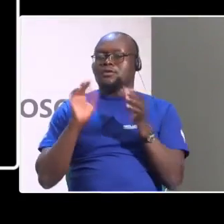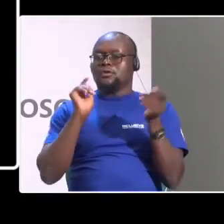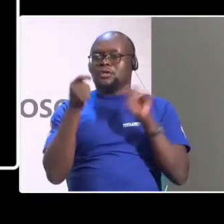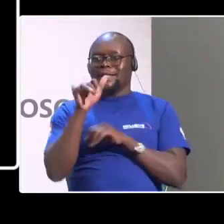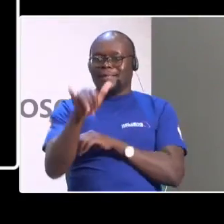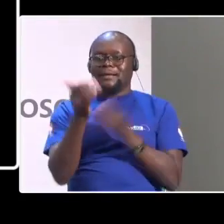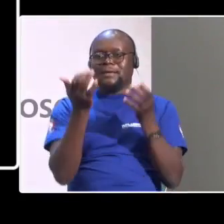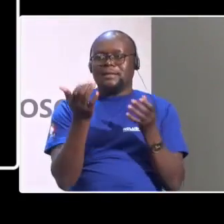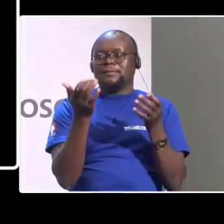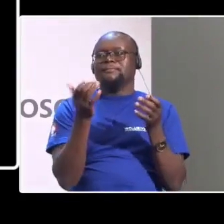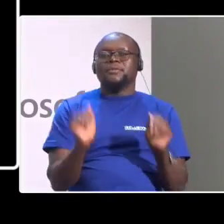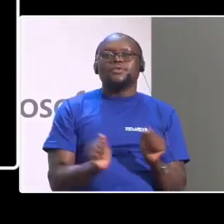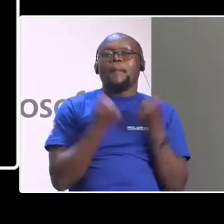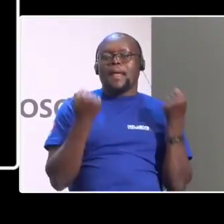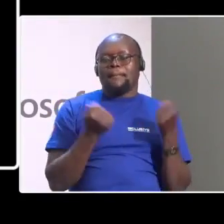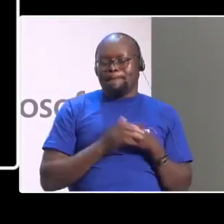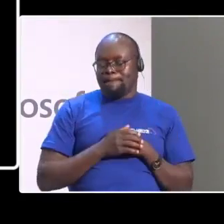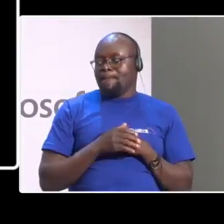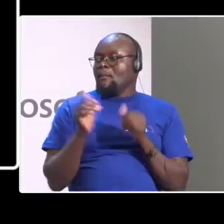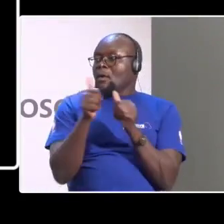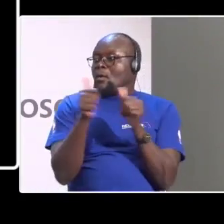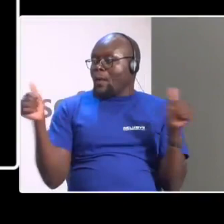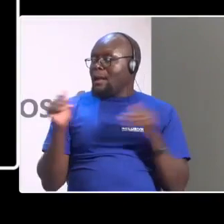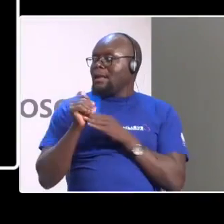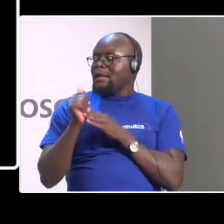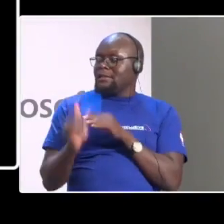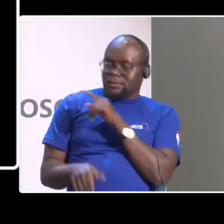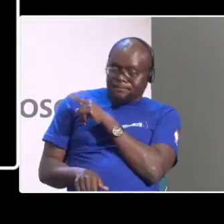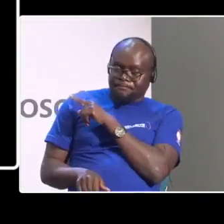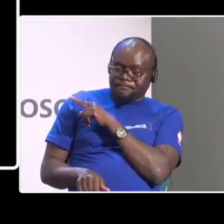that needed to happen. Well, leadership